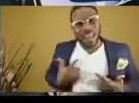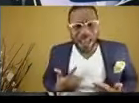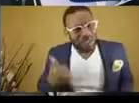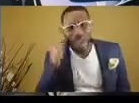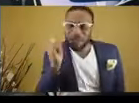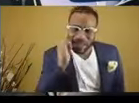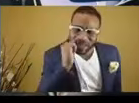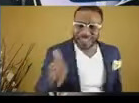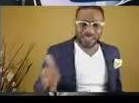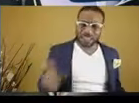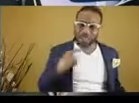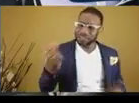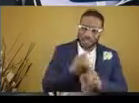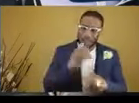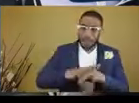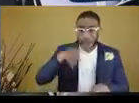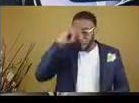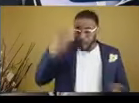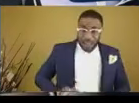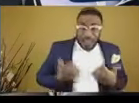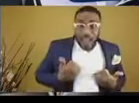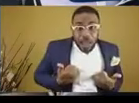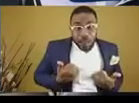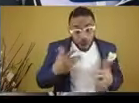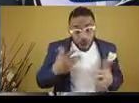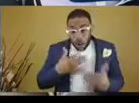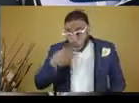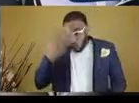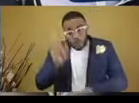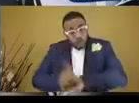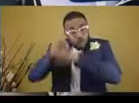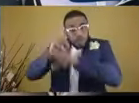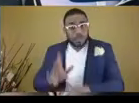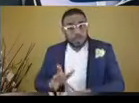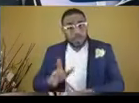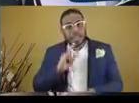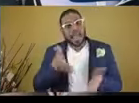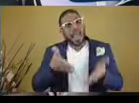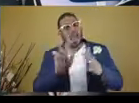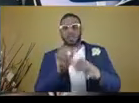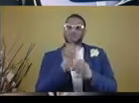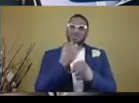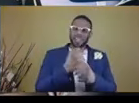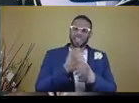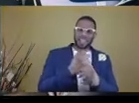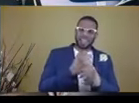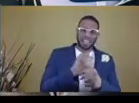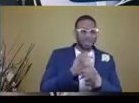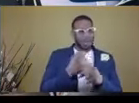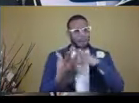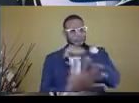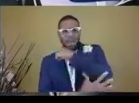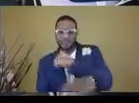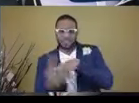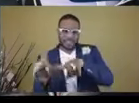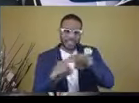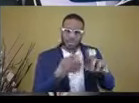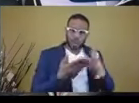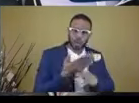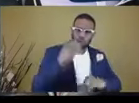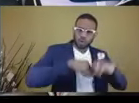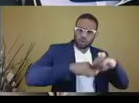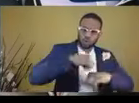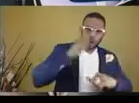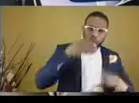day. There's an attack on Black lives in terms of how white supremacy is allowed to create abject poverty, the conditions through structural racism